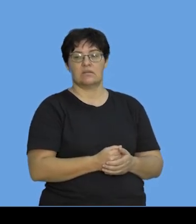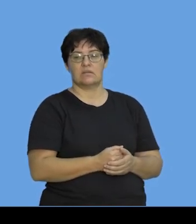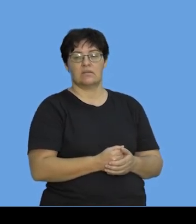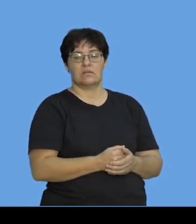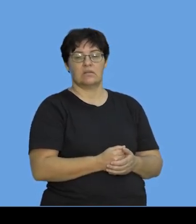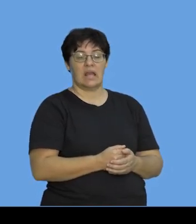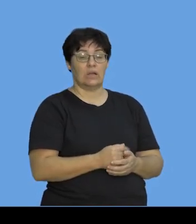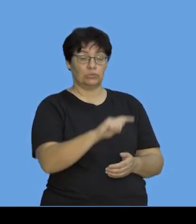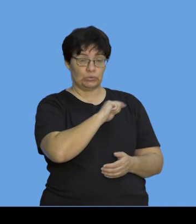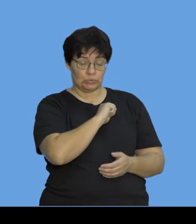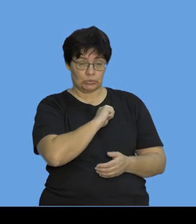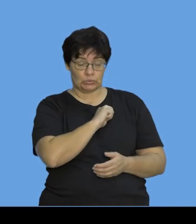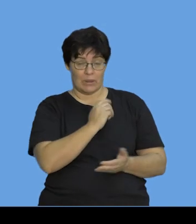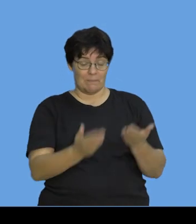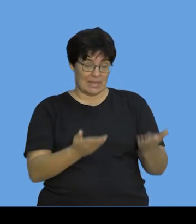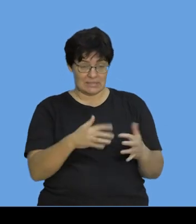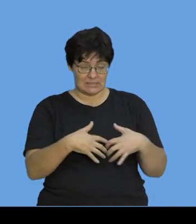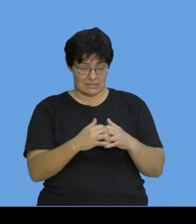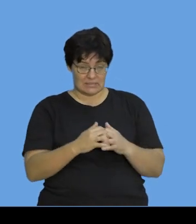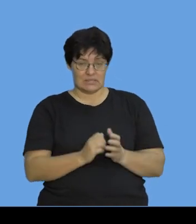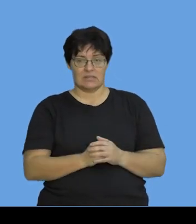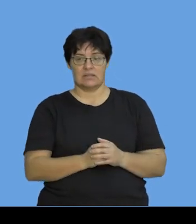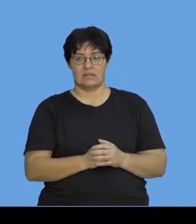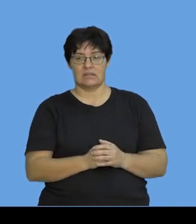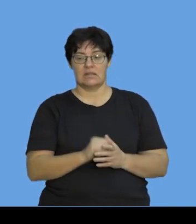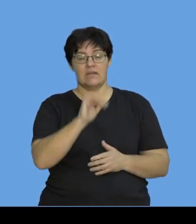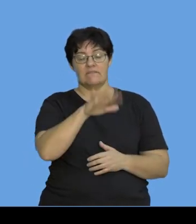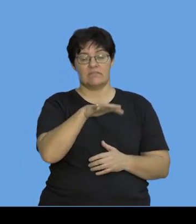will be formed is equals to 15,6